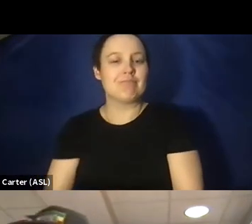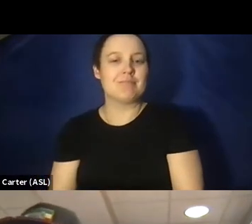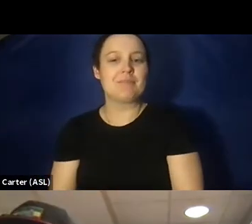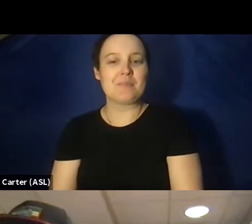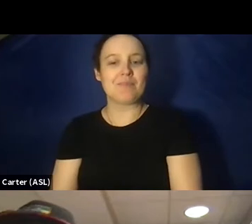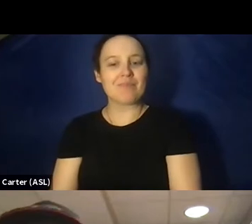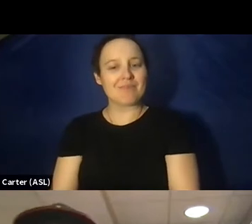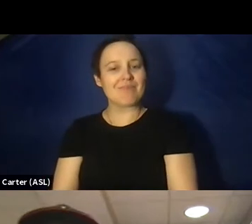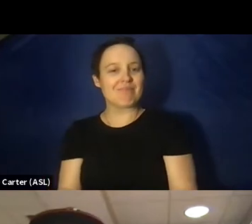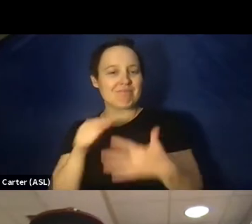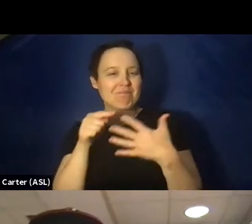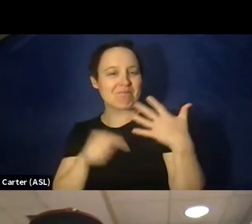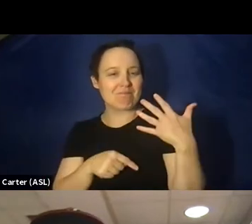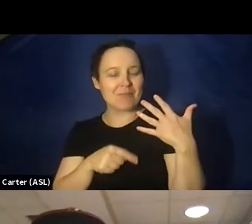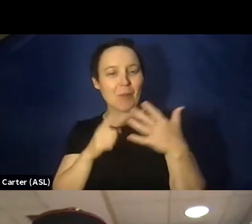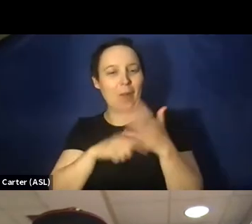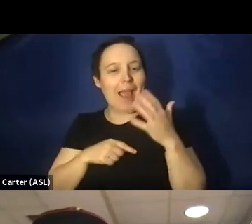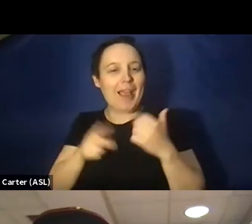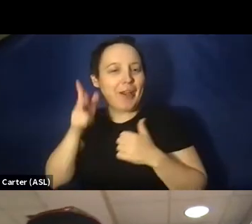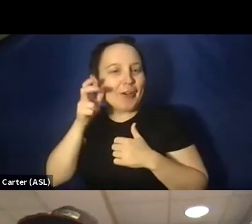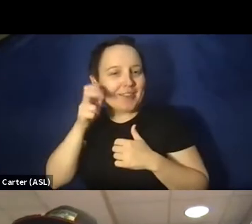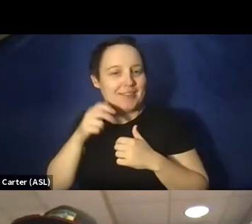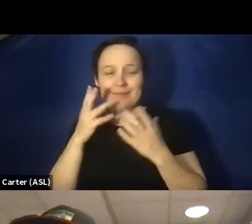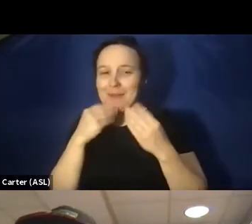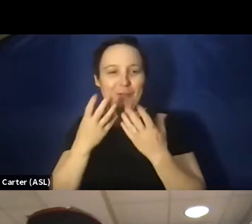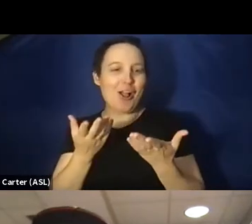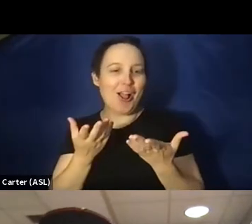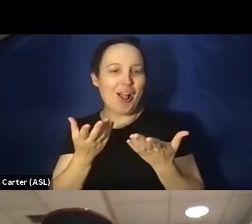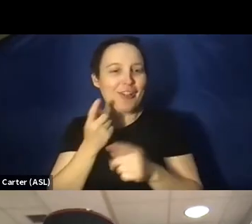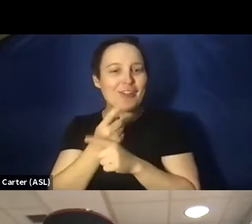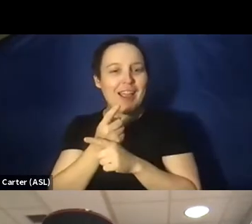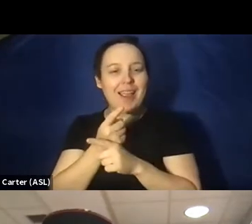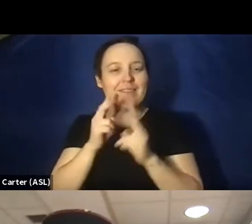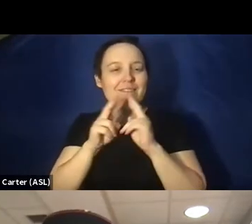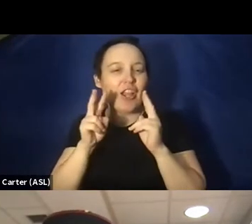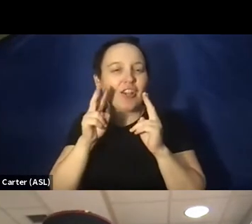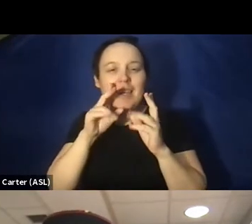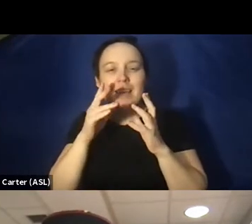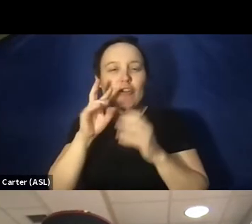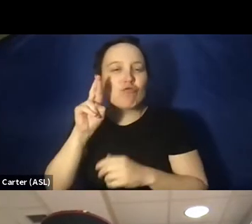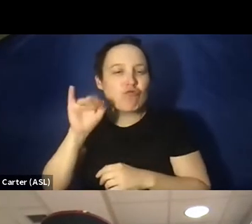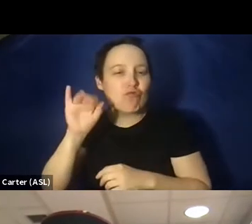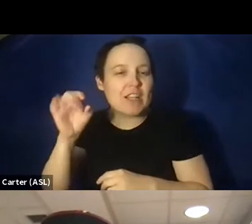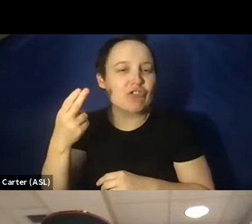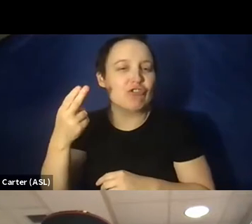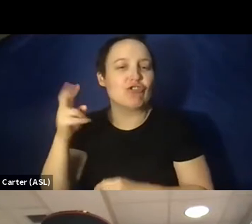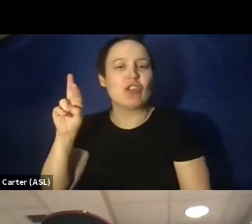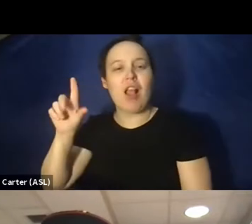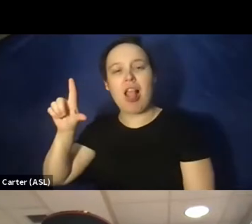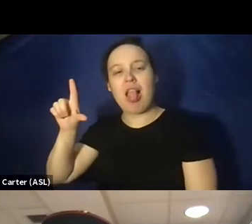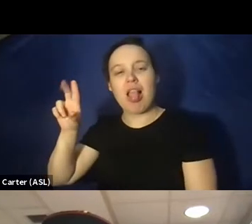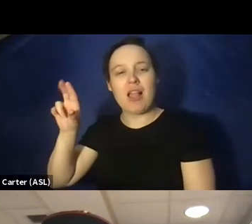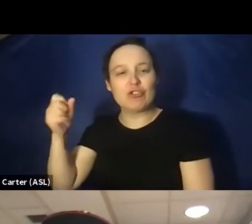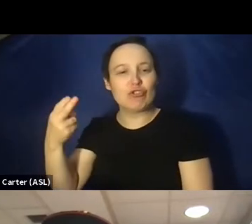So those are some of the things I heard. And it was beautiful, right? It was lush and it was beautiful. And one thing I